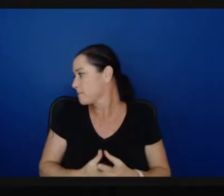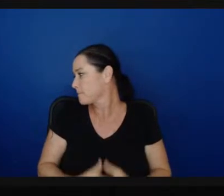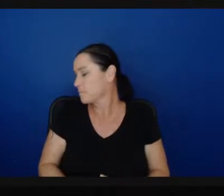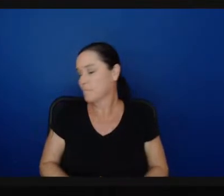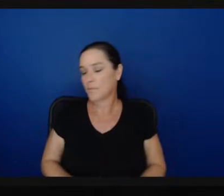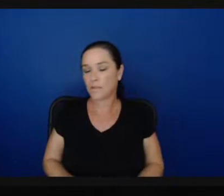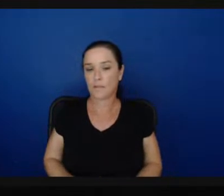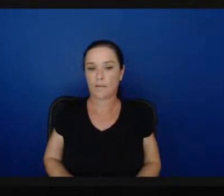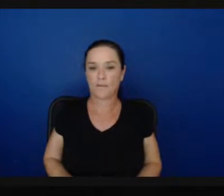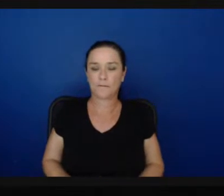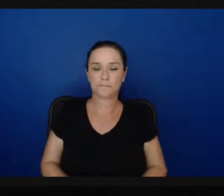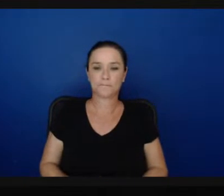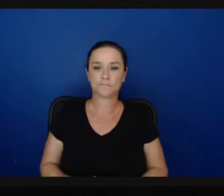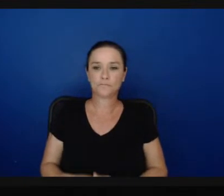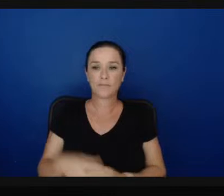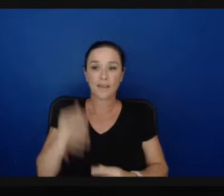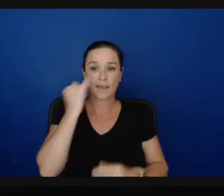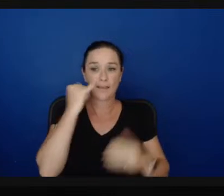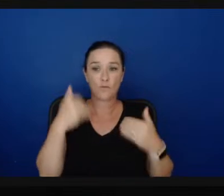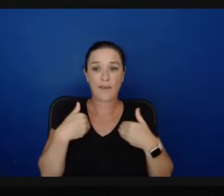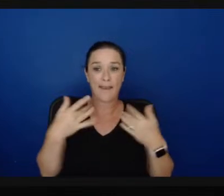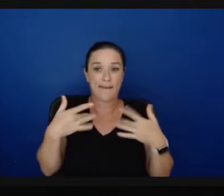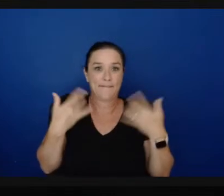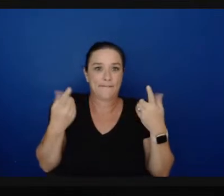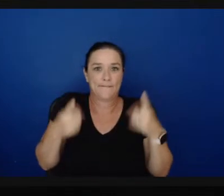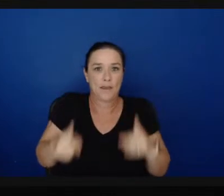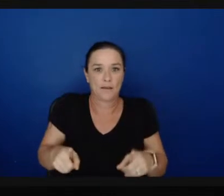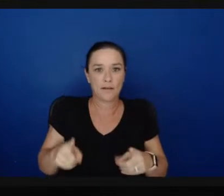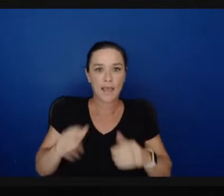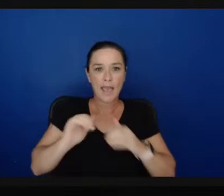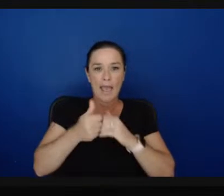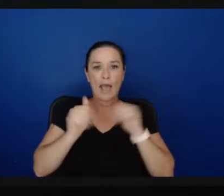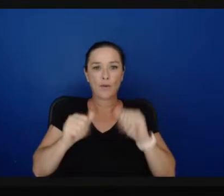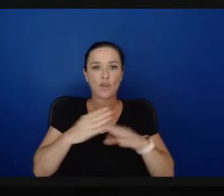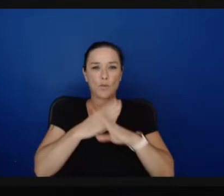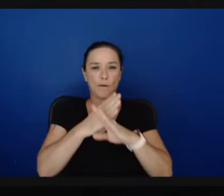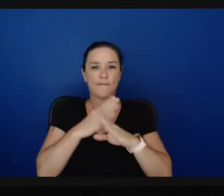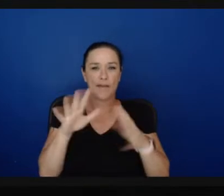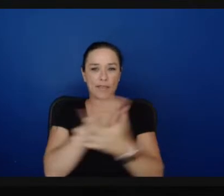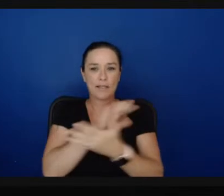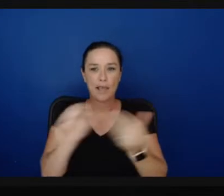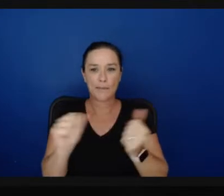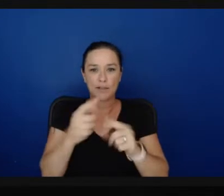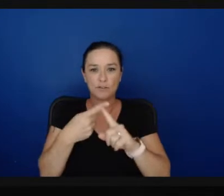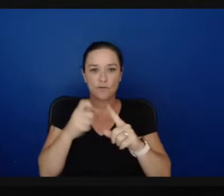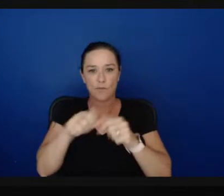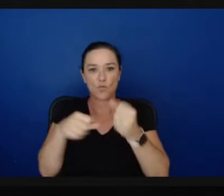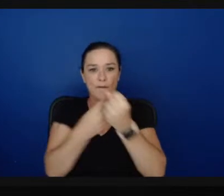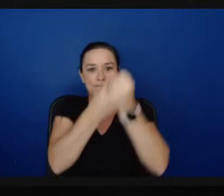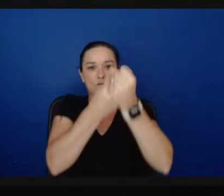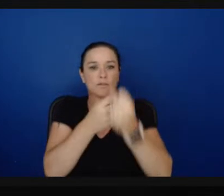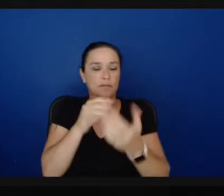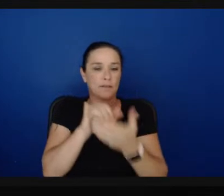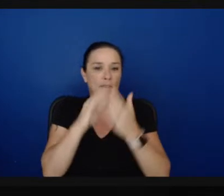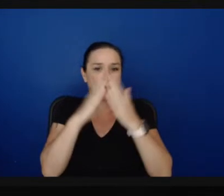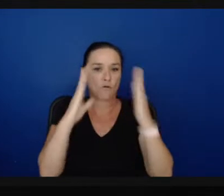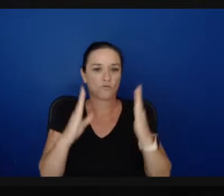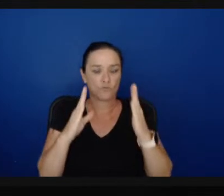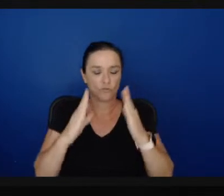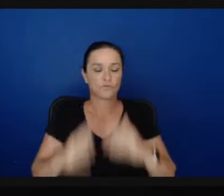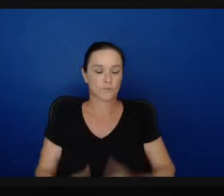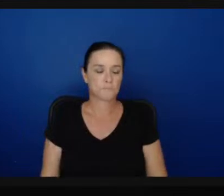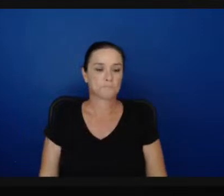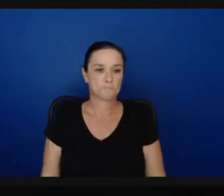an event, how can you prevent damage just from reinforcing the house? So